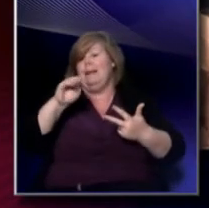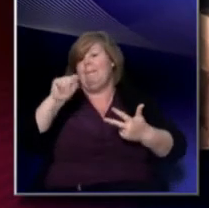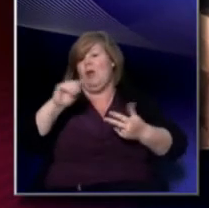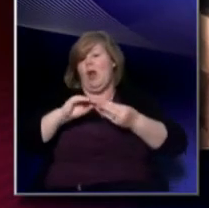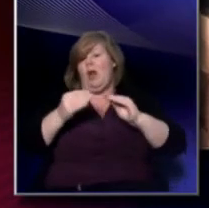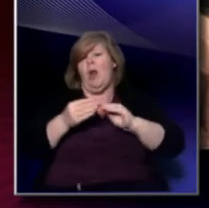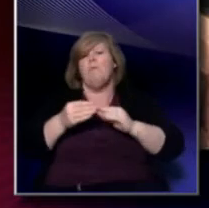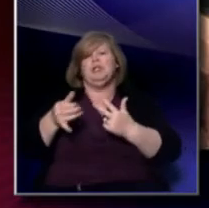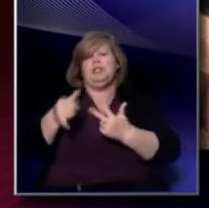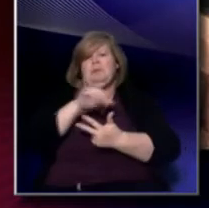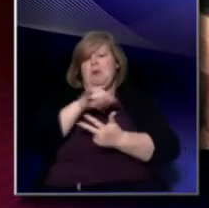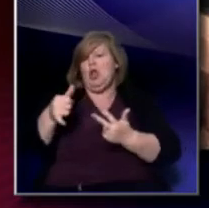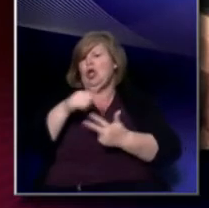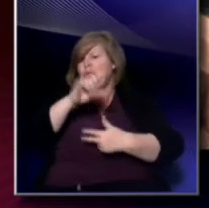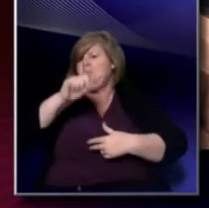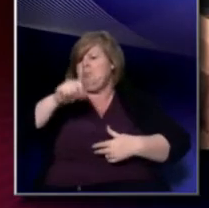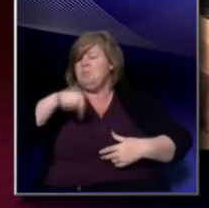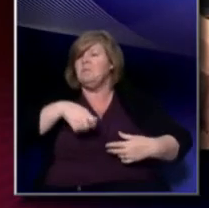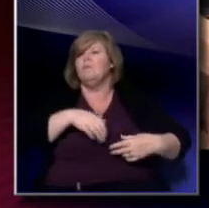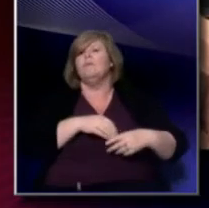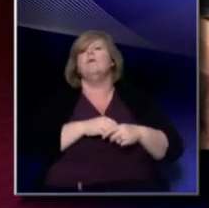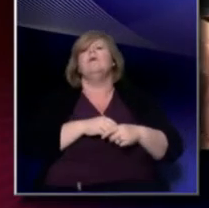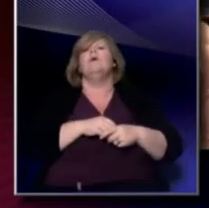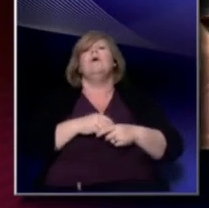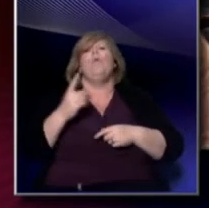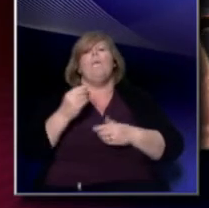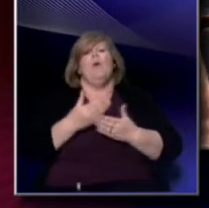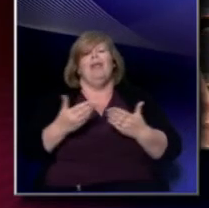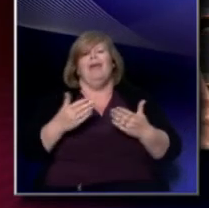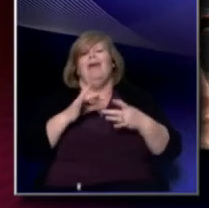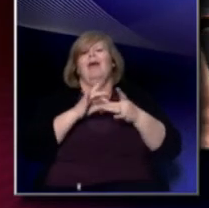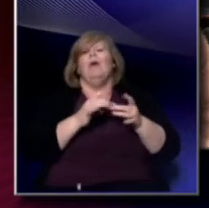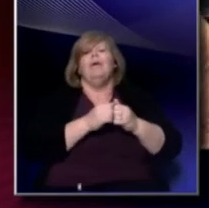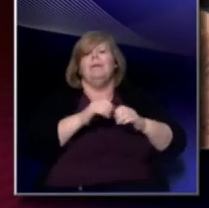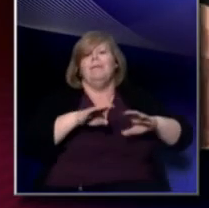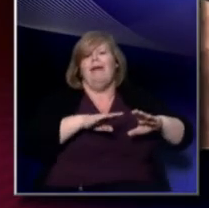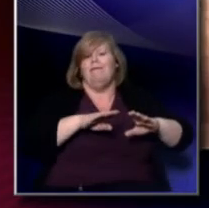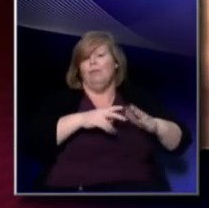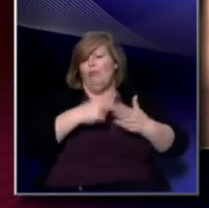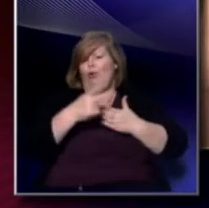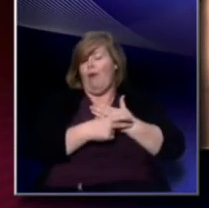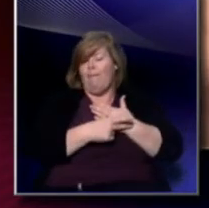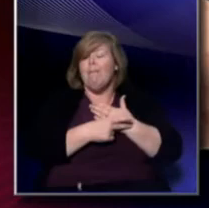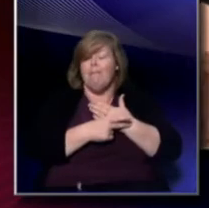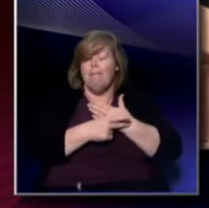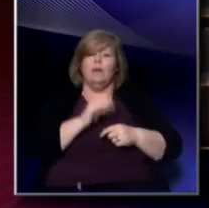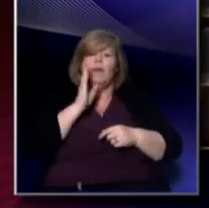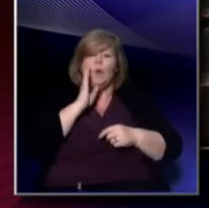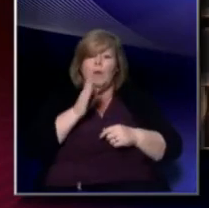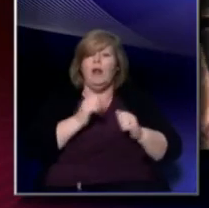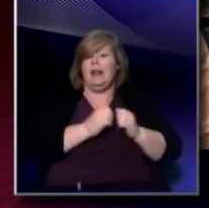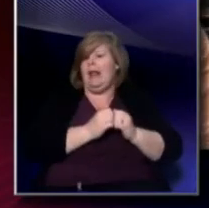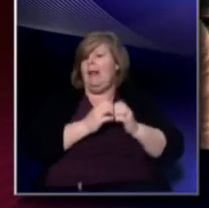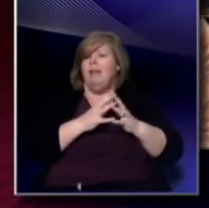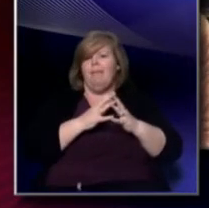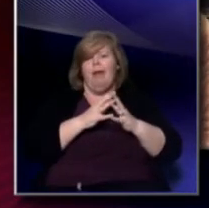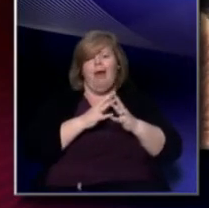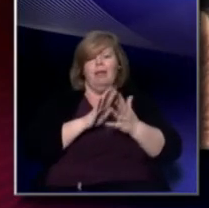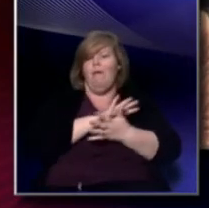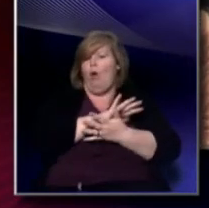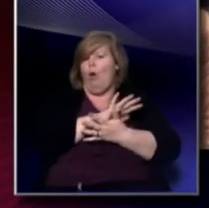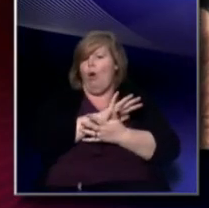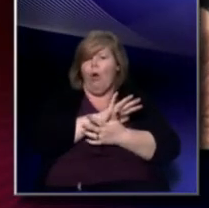the board. And with one other thing, with our behavior program, the behavior program is going to be one of the only extra costs that